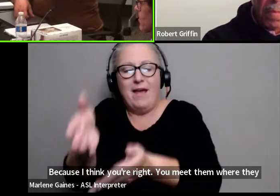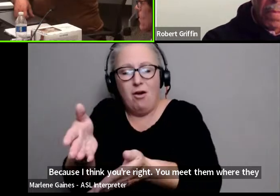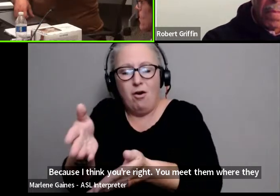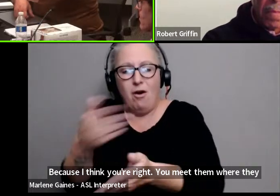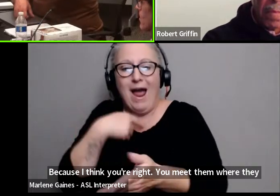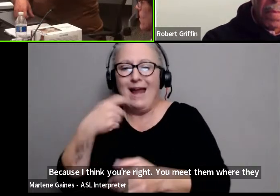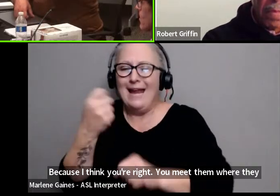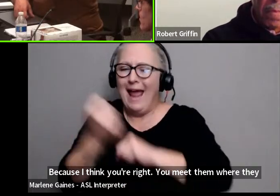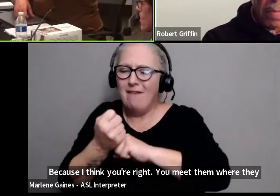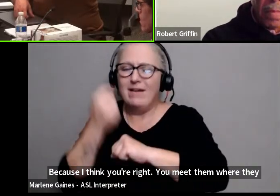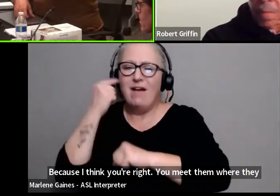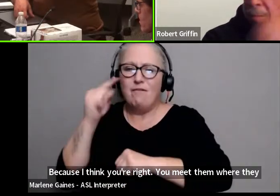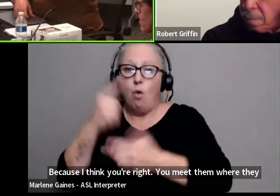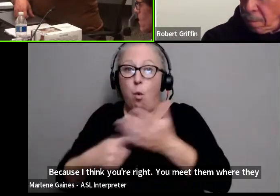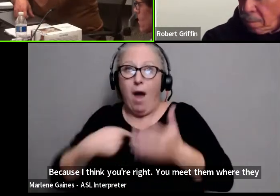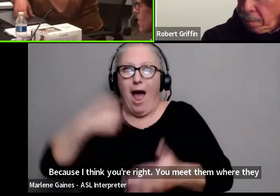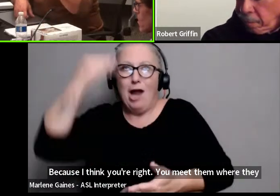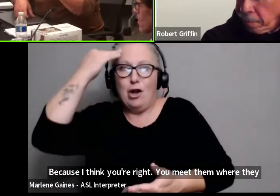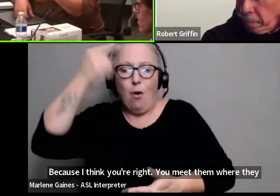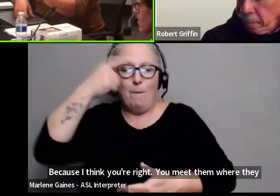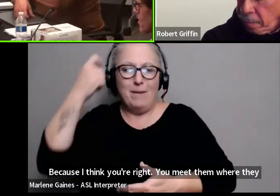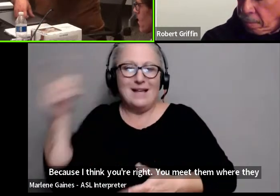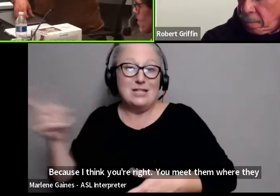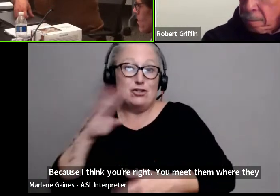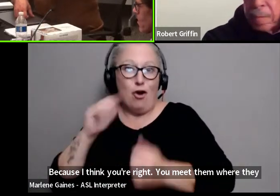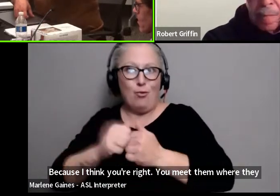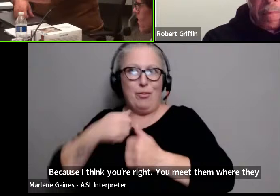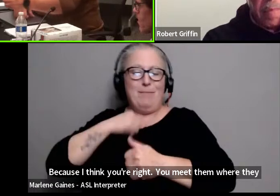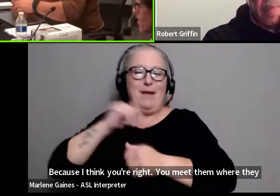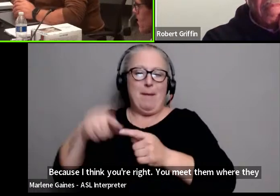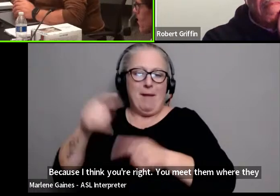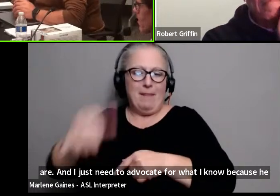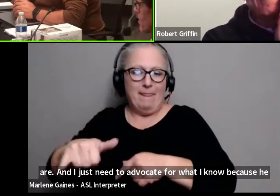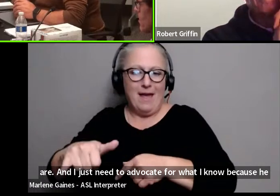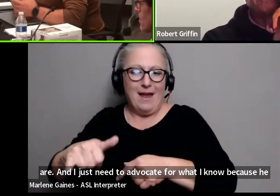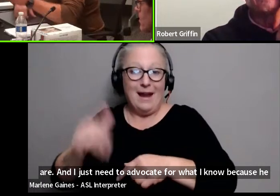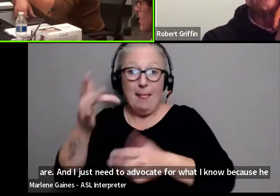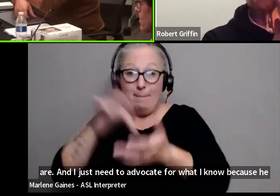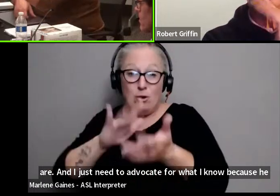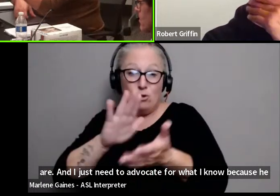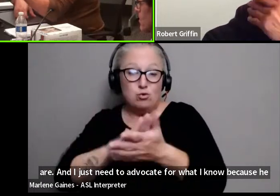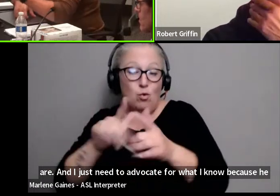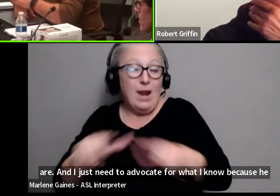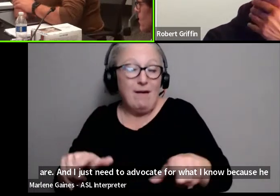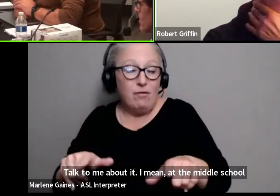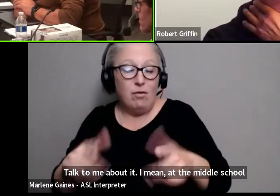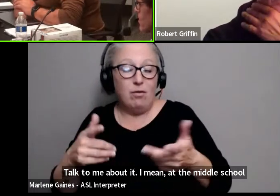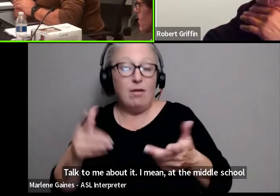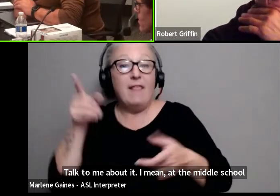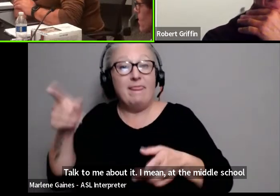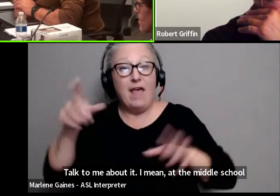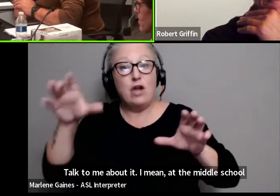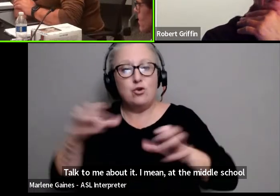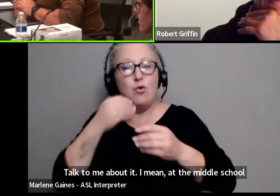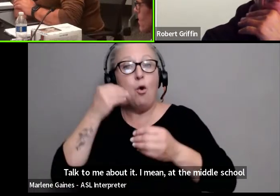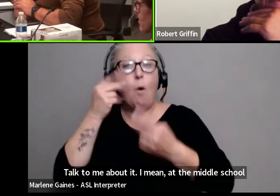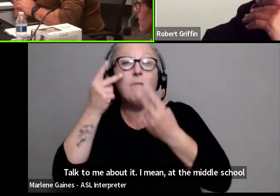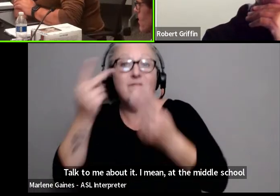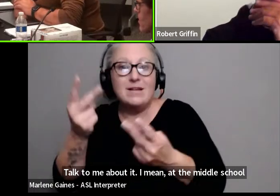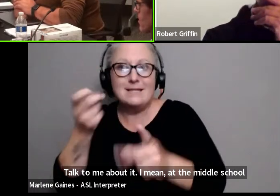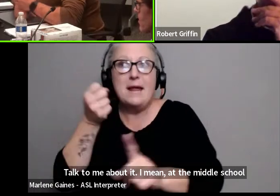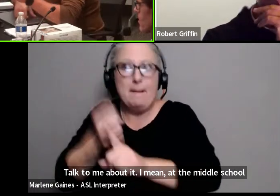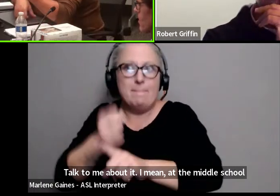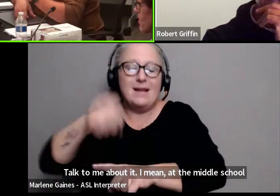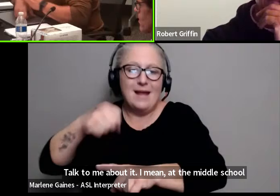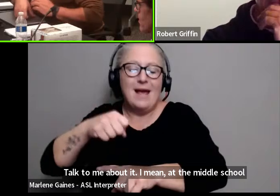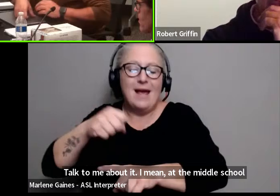to advocate for Yeah. what I know, because he talks to me about it. I Yeah. mean, at the middle school level, it's like they do the home visits and that makes an impact sometimes.